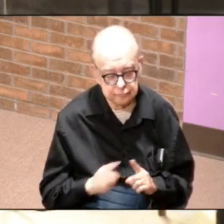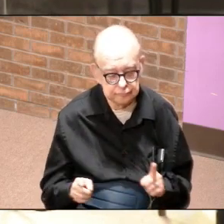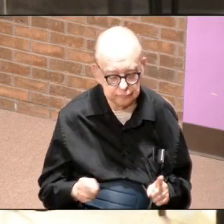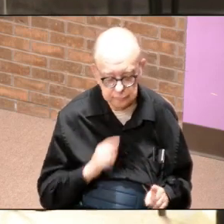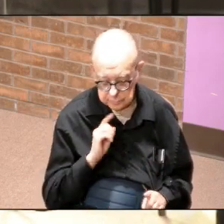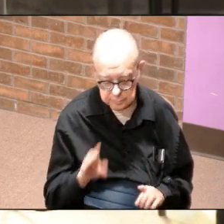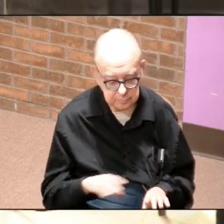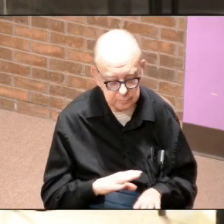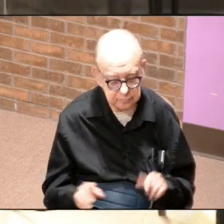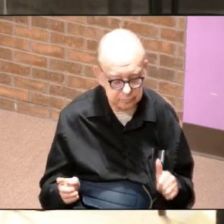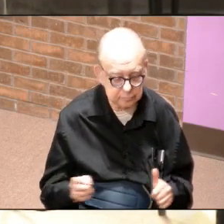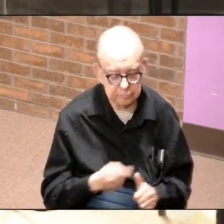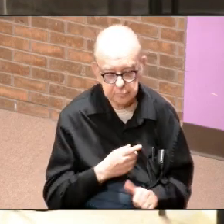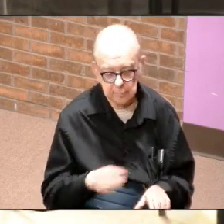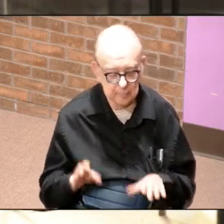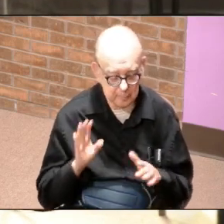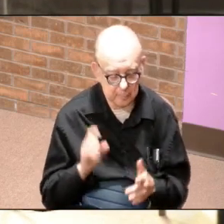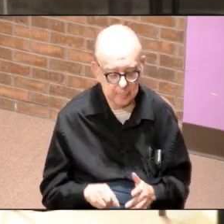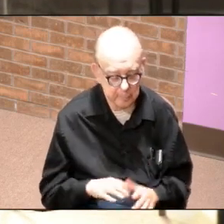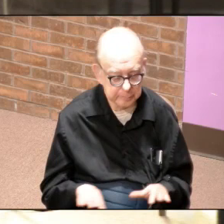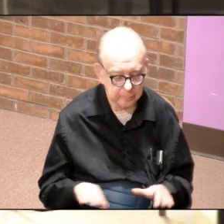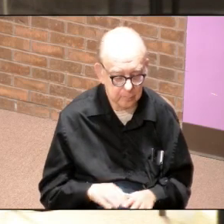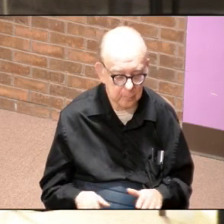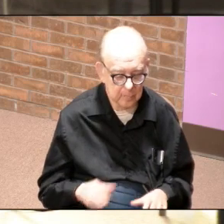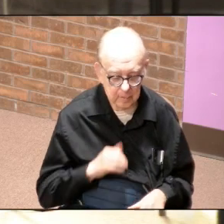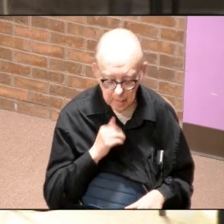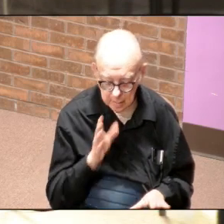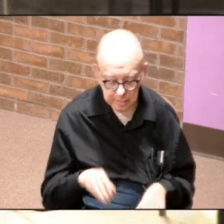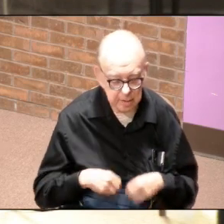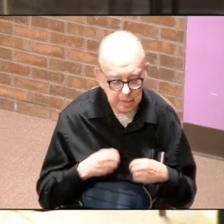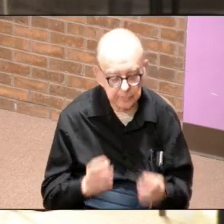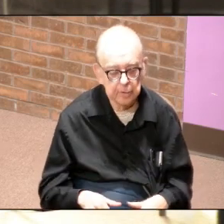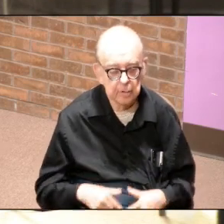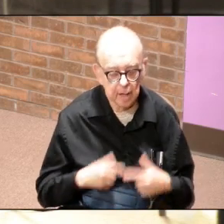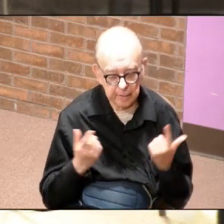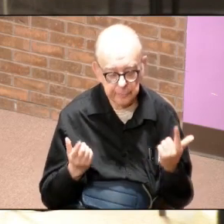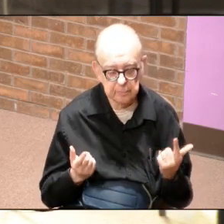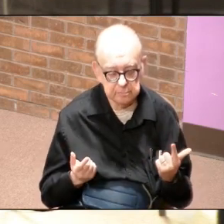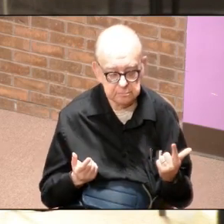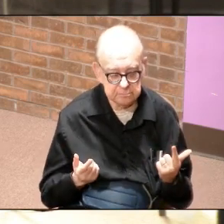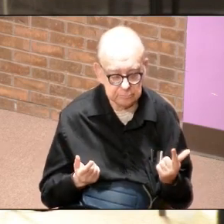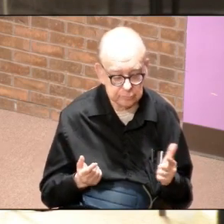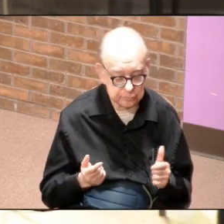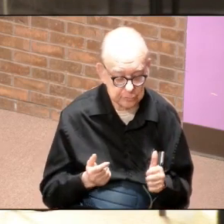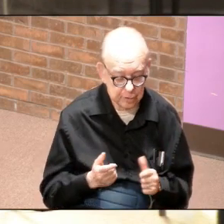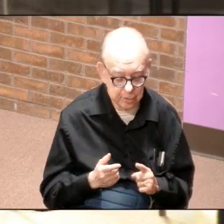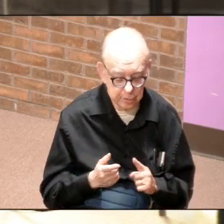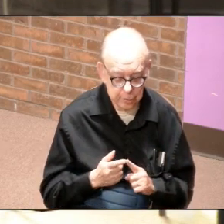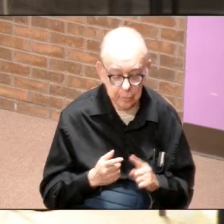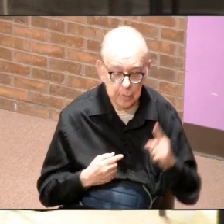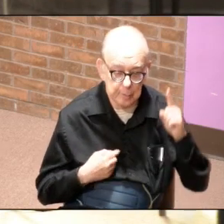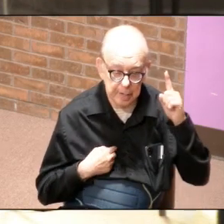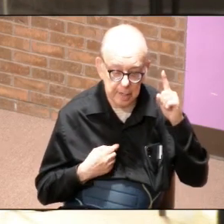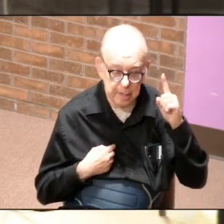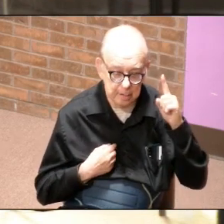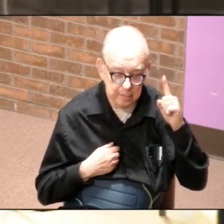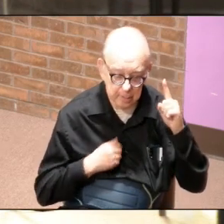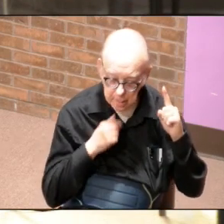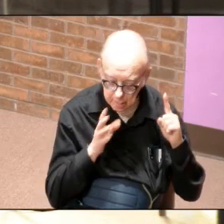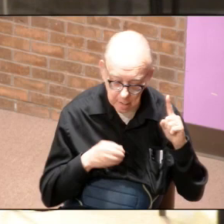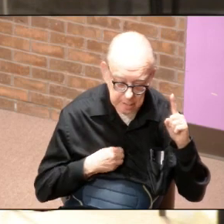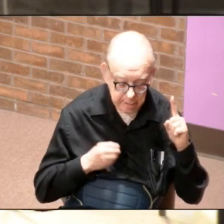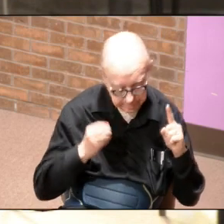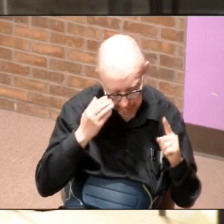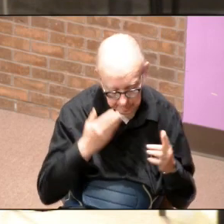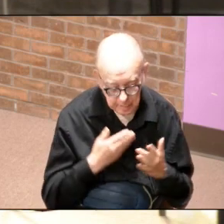didn't do the first thing that you needed to do, and that was you didn't give your life to me. You didn't accept